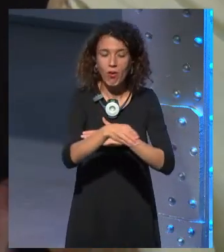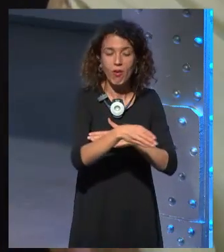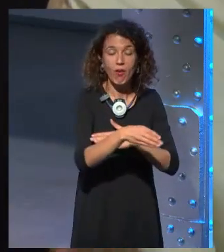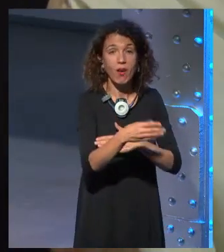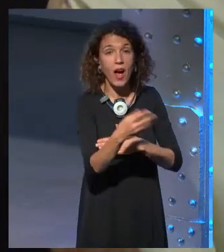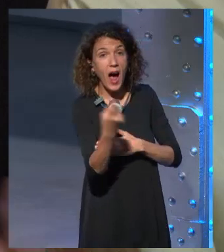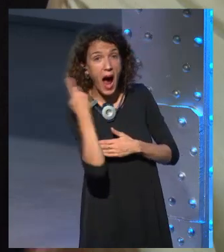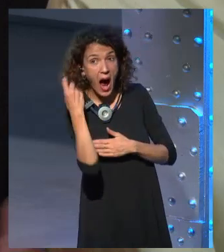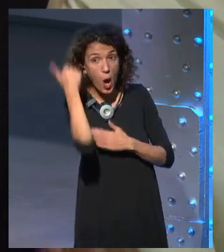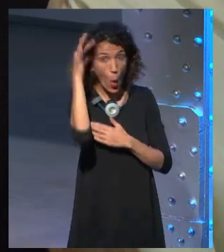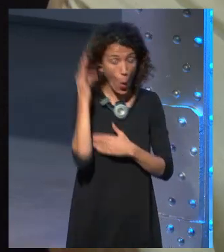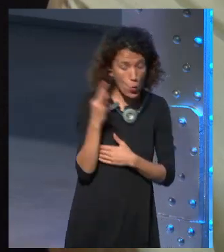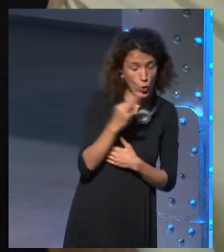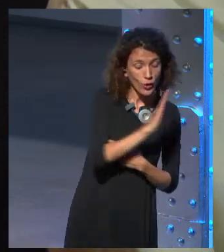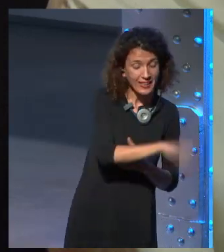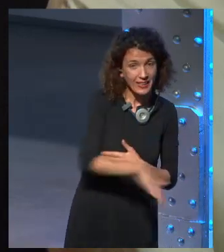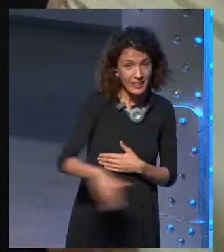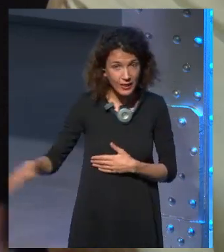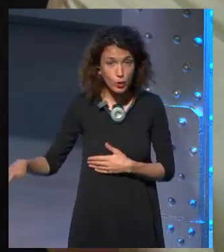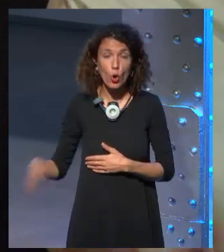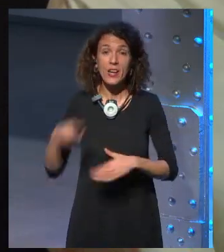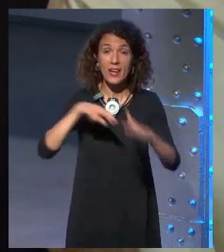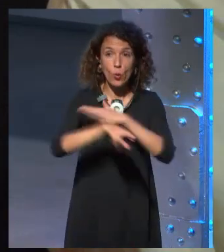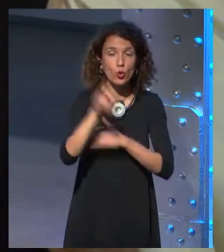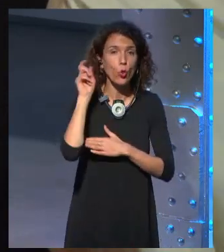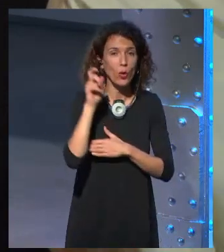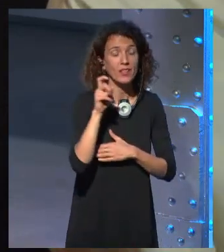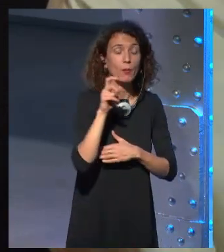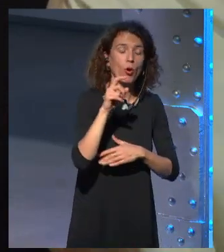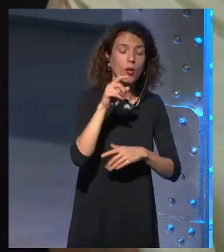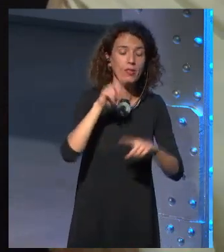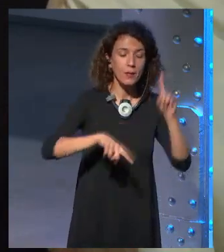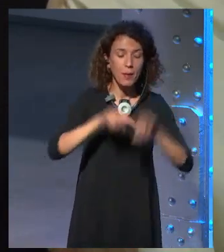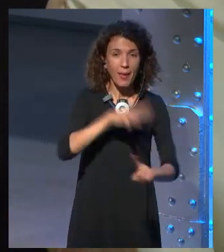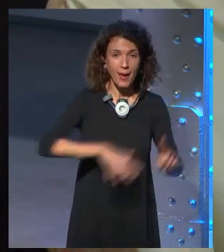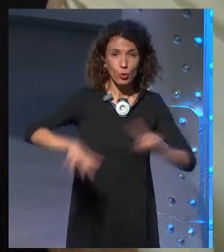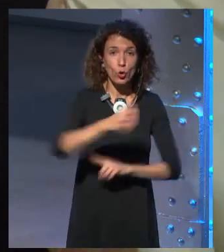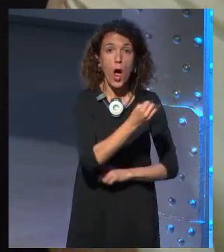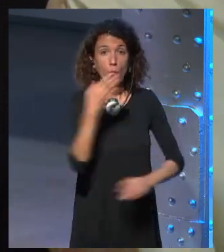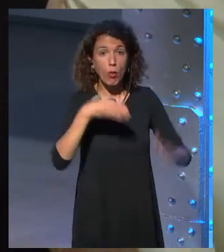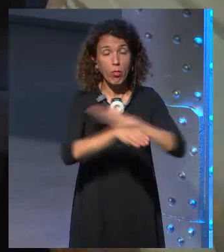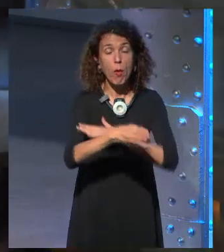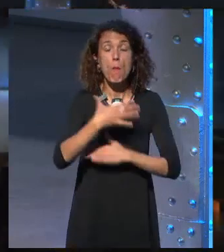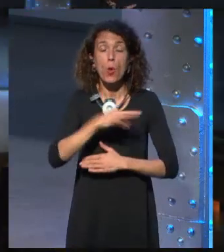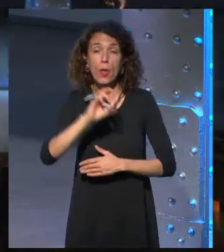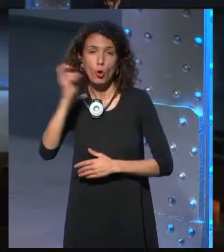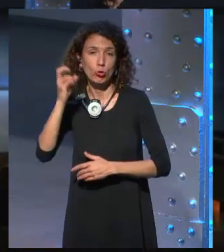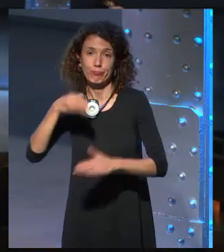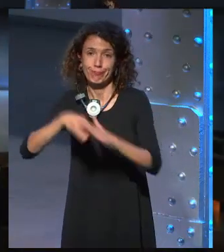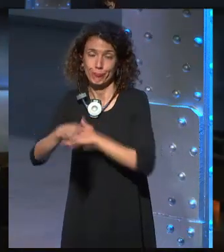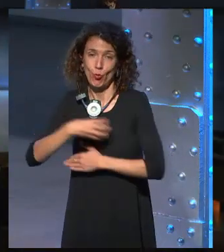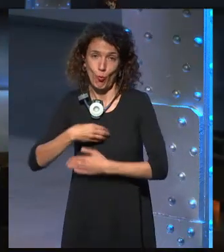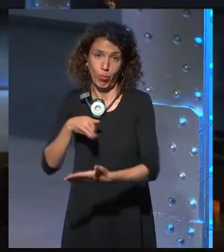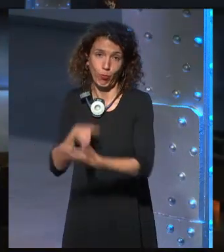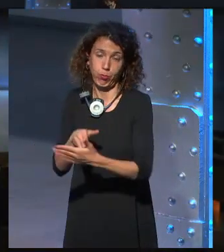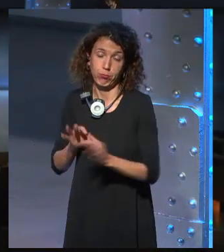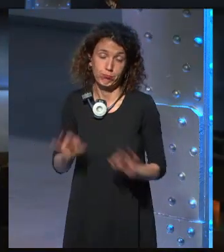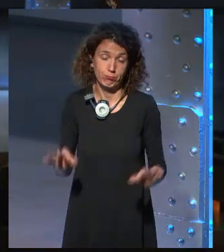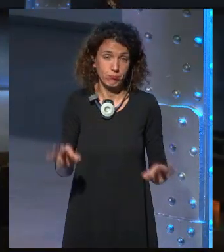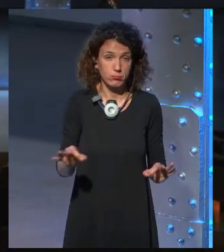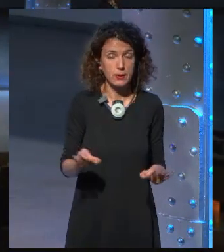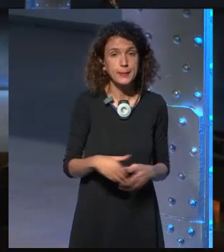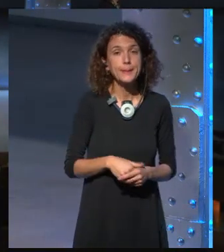to education on the part of these children, to the educational resources of the environment.